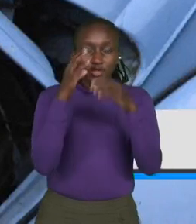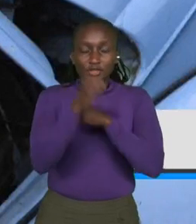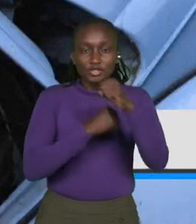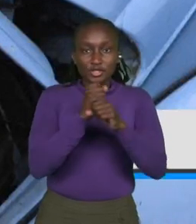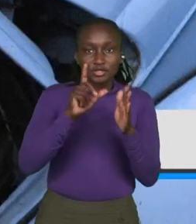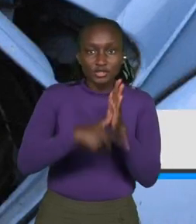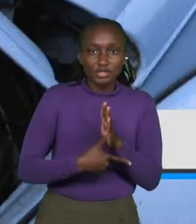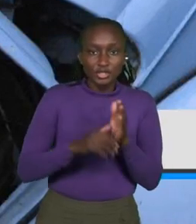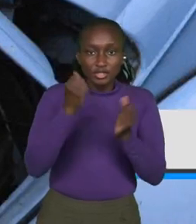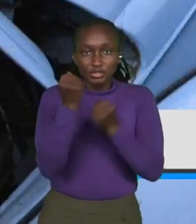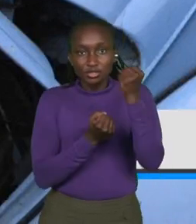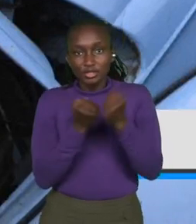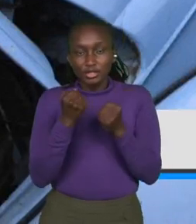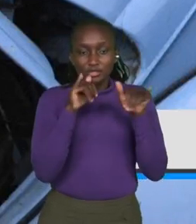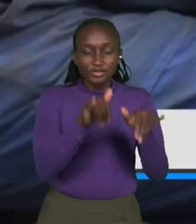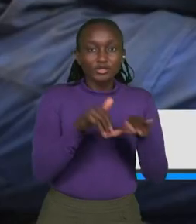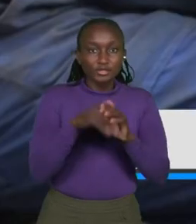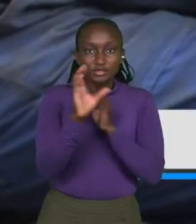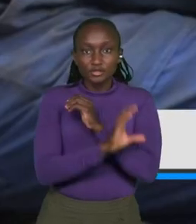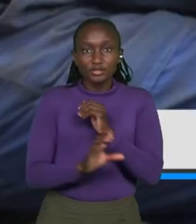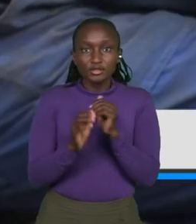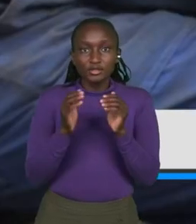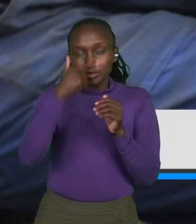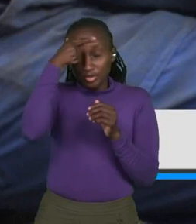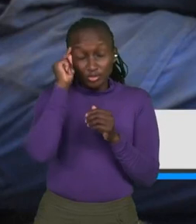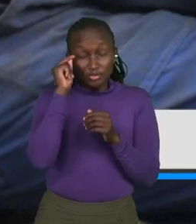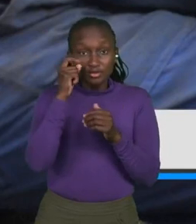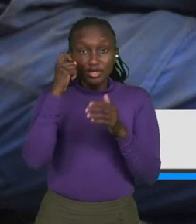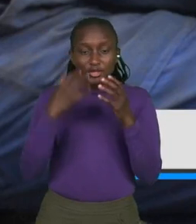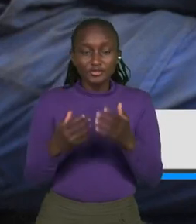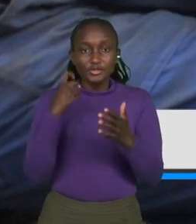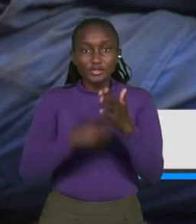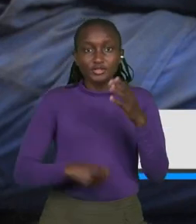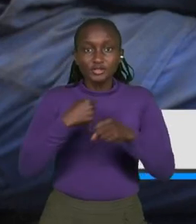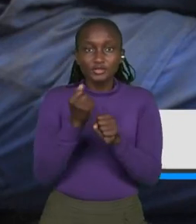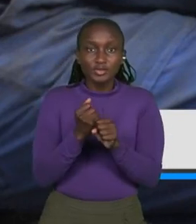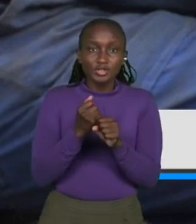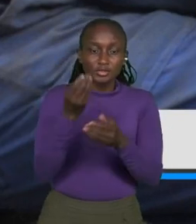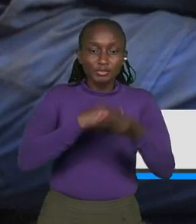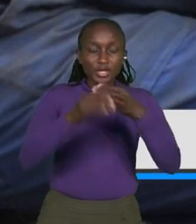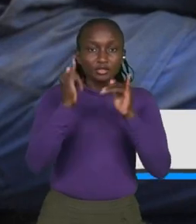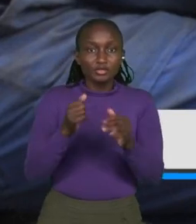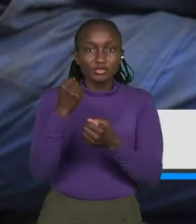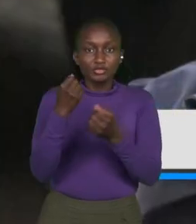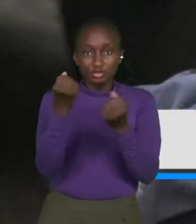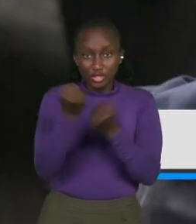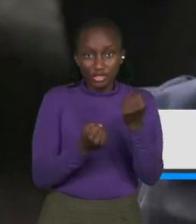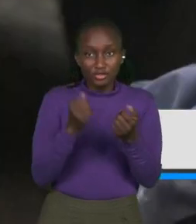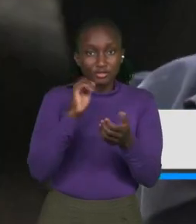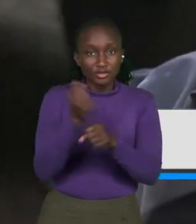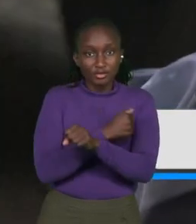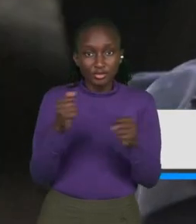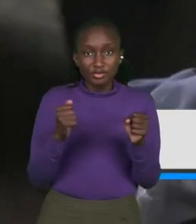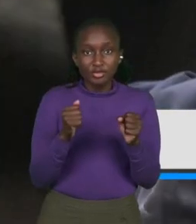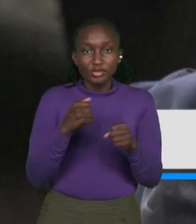remain abacus, in part because exorbitant taxes make buying new cars impossible for many. Yet, it's clear that cars also